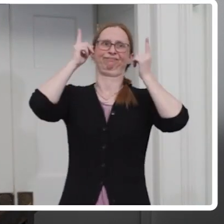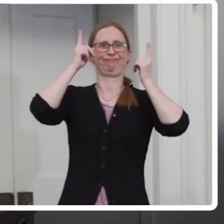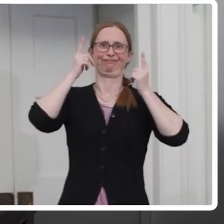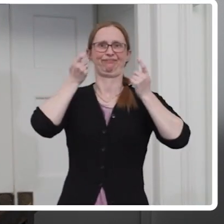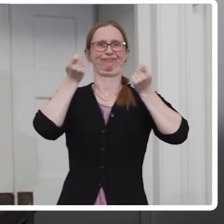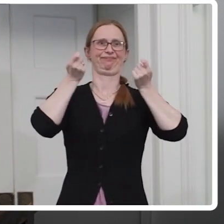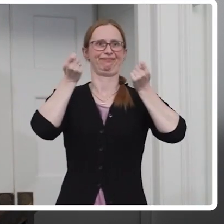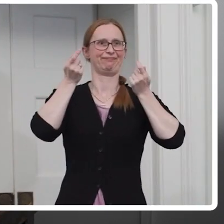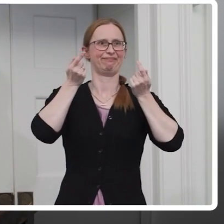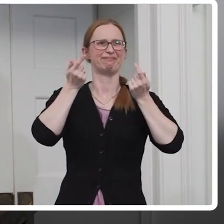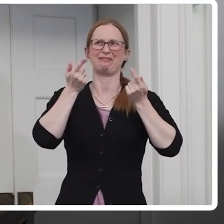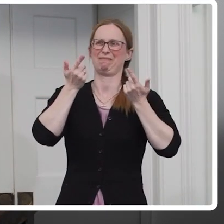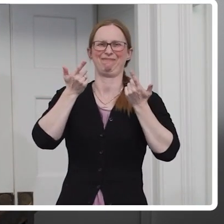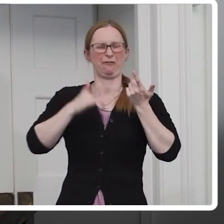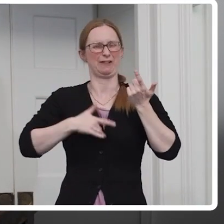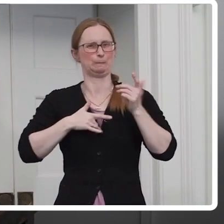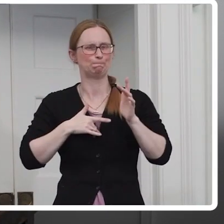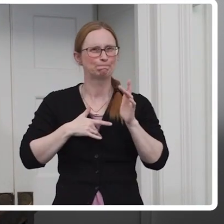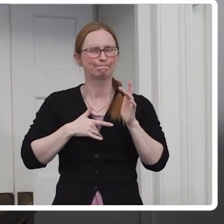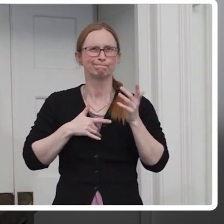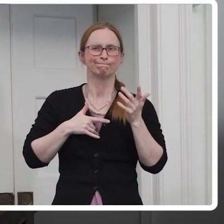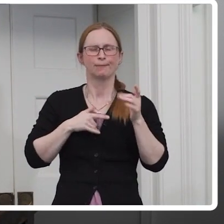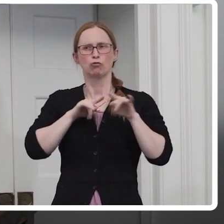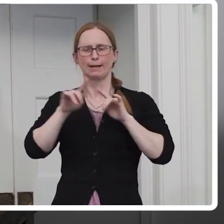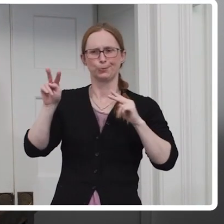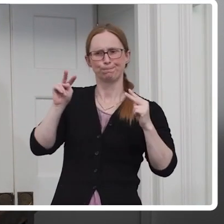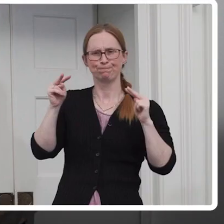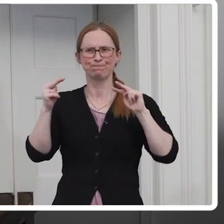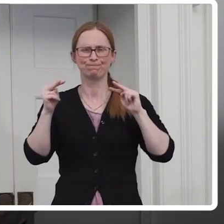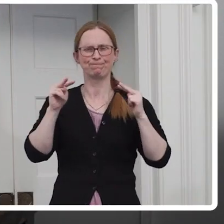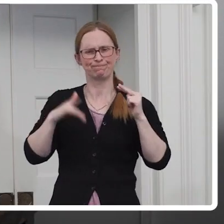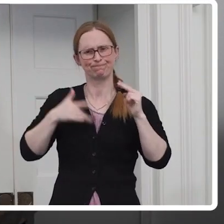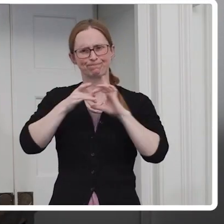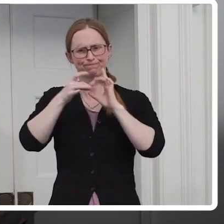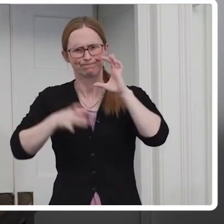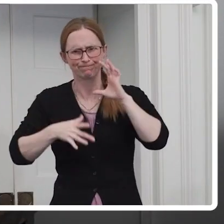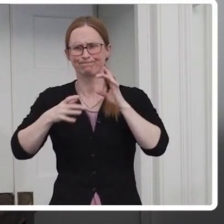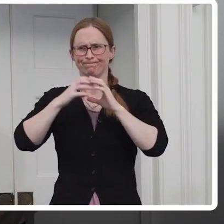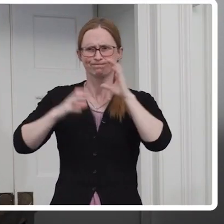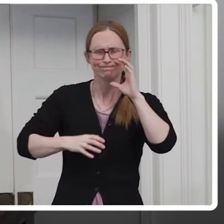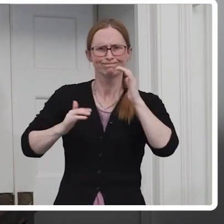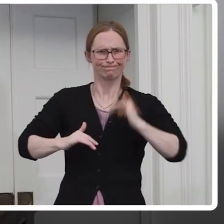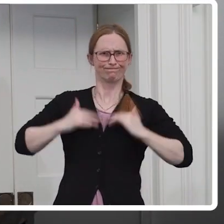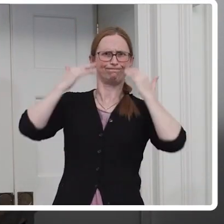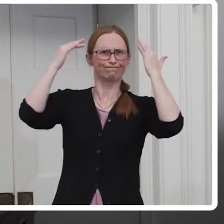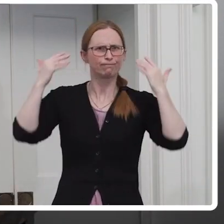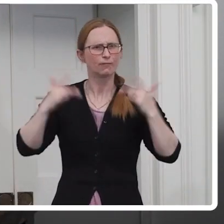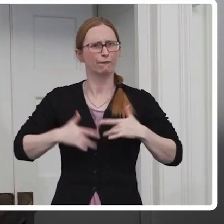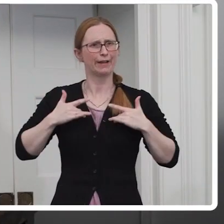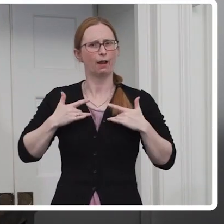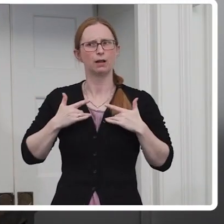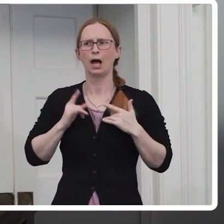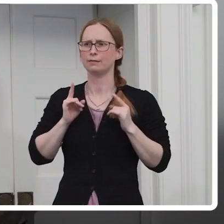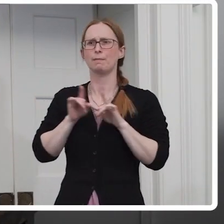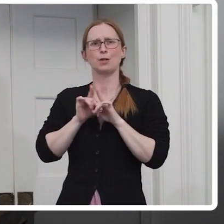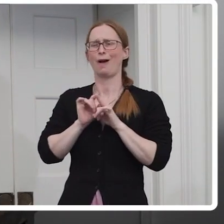powerful and have this divisive rhetoric to them. So I was kind of looking at this kind of sense of disjointedness and overwhelm, but